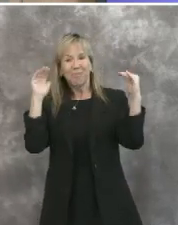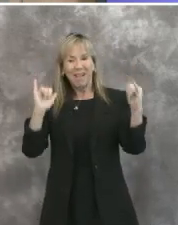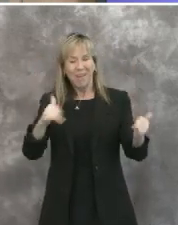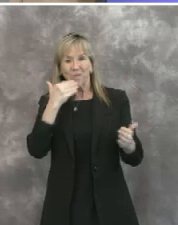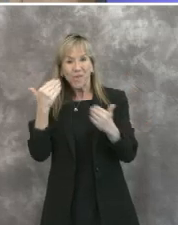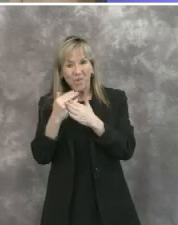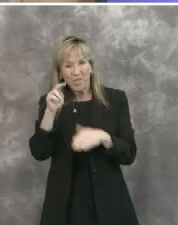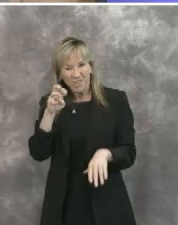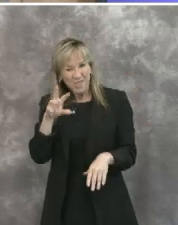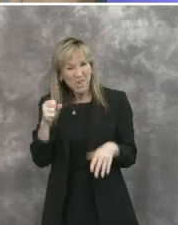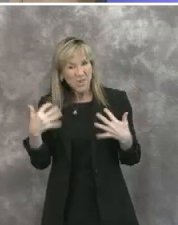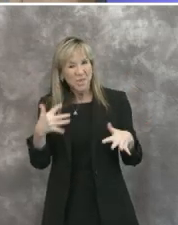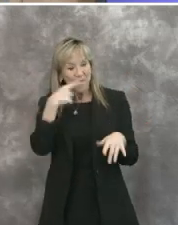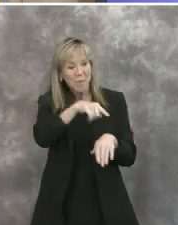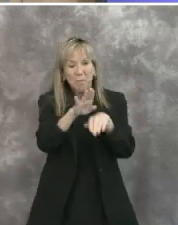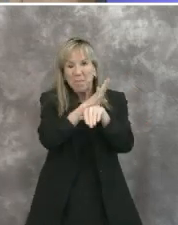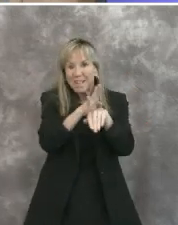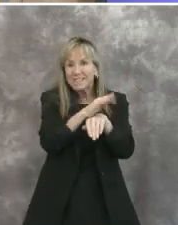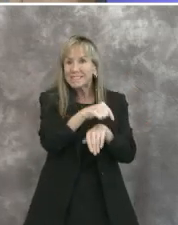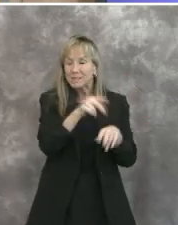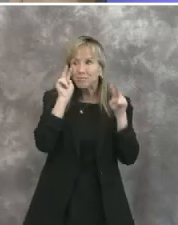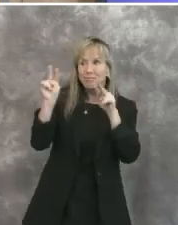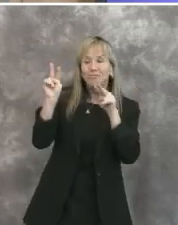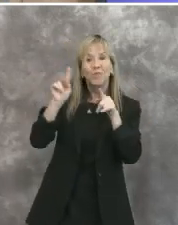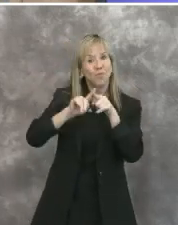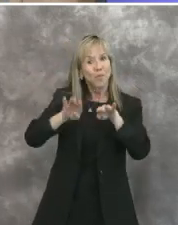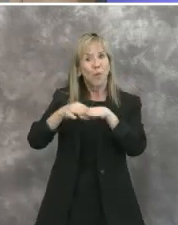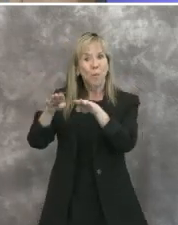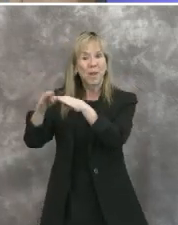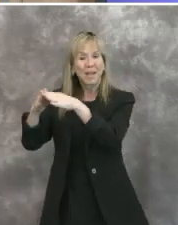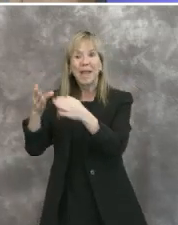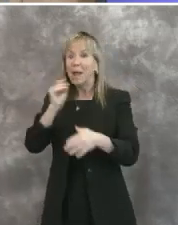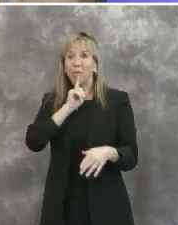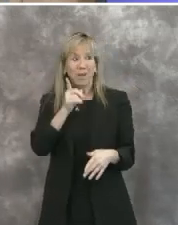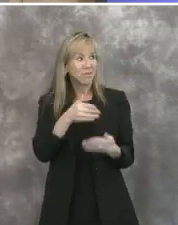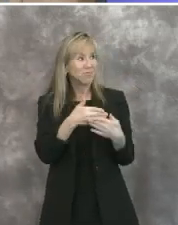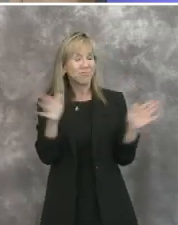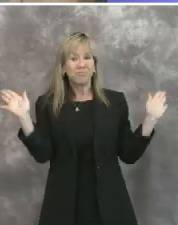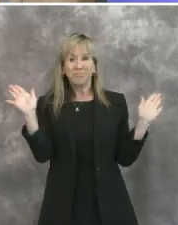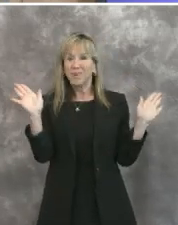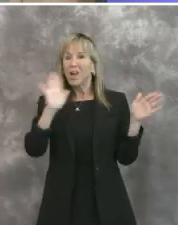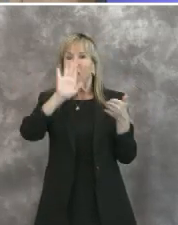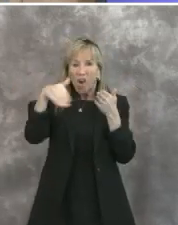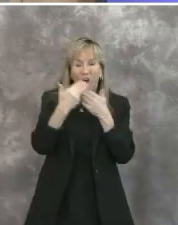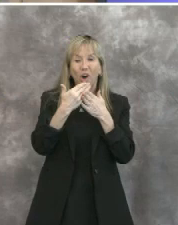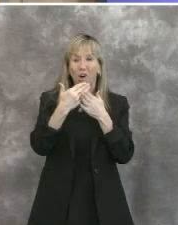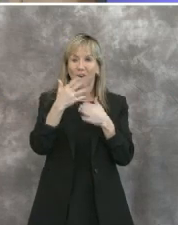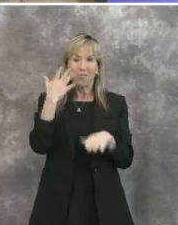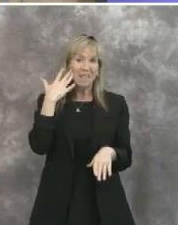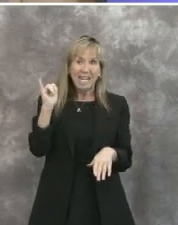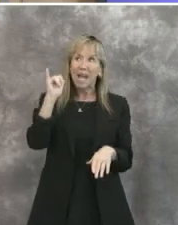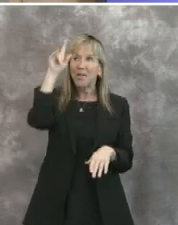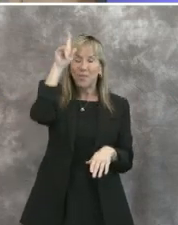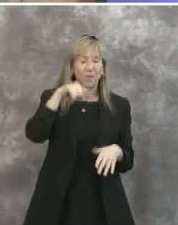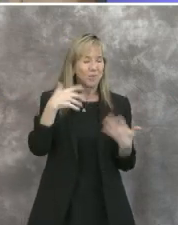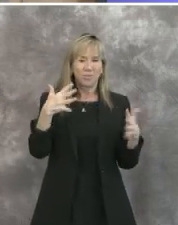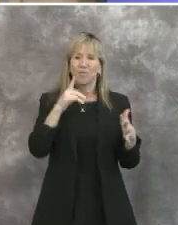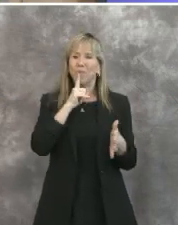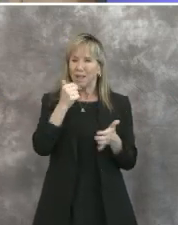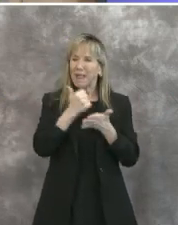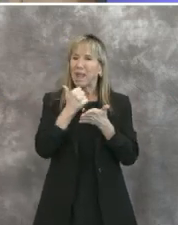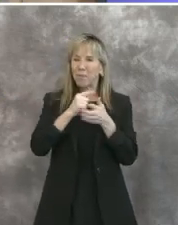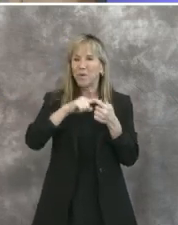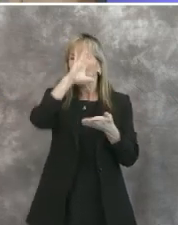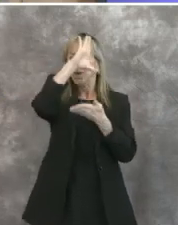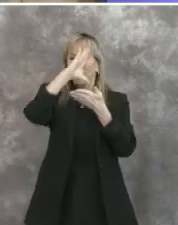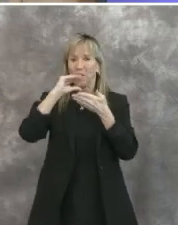those businesses that are looking forward to moving forward, but also for the entire state of California that has flattened the curve significantly, certainly compared